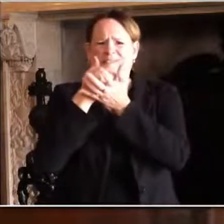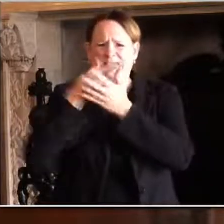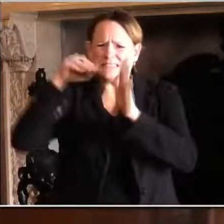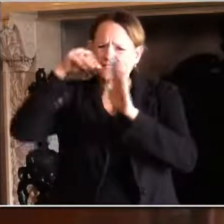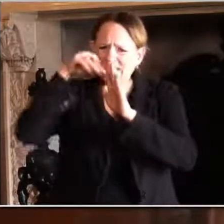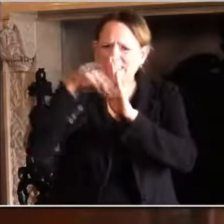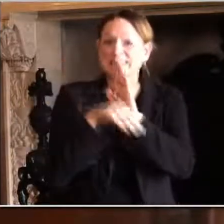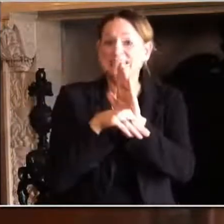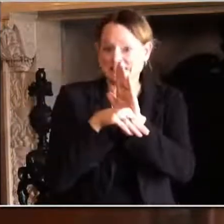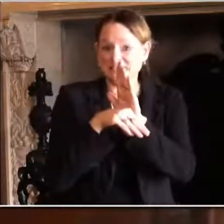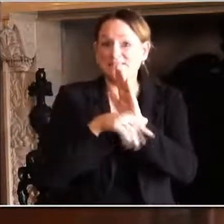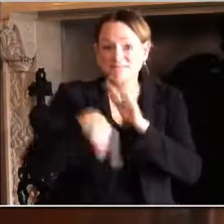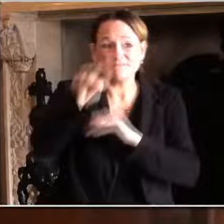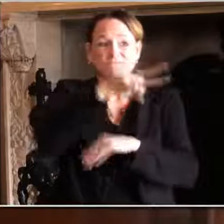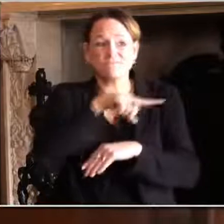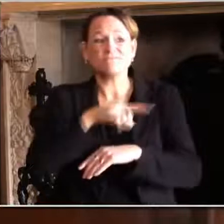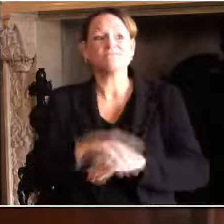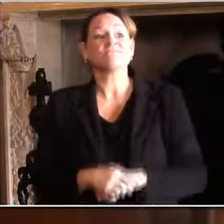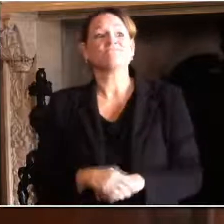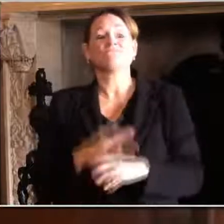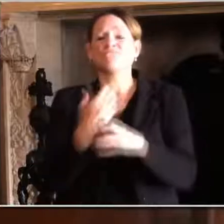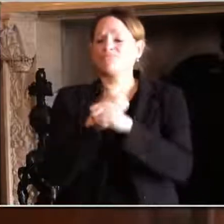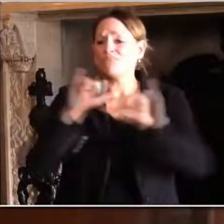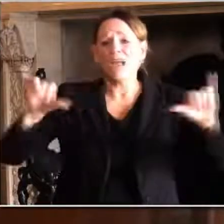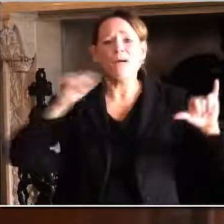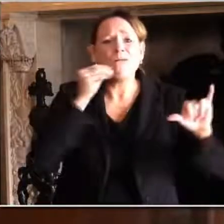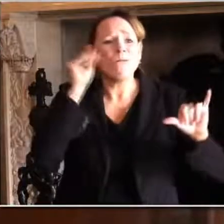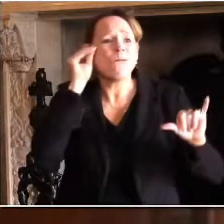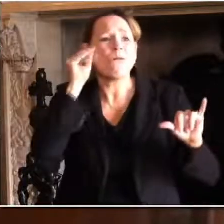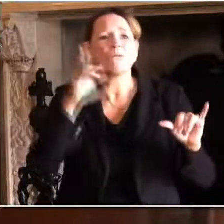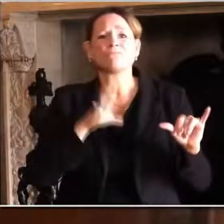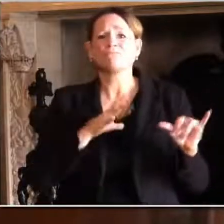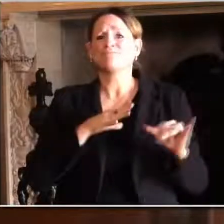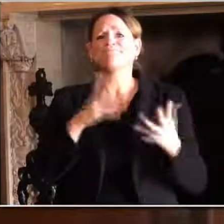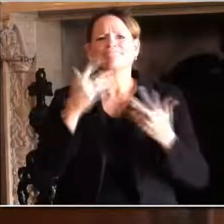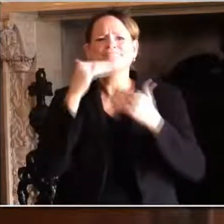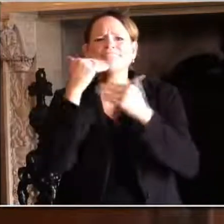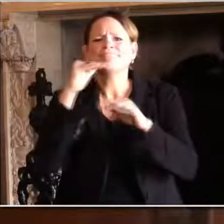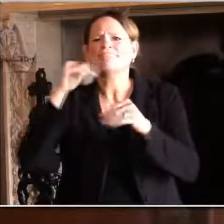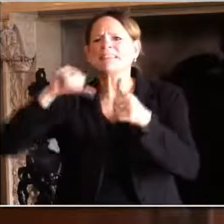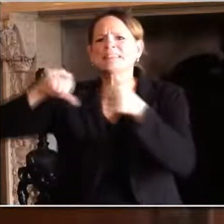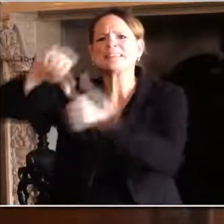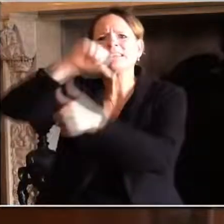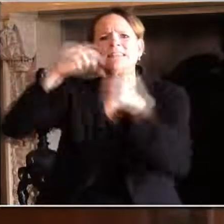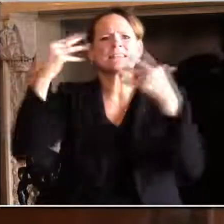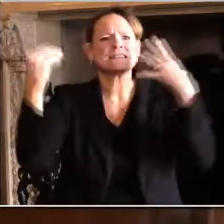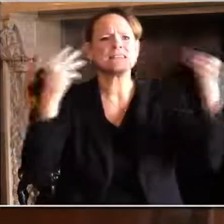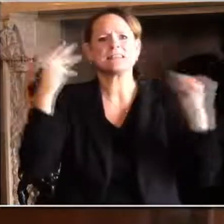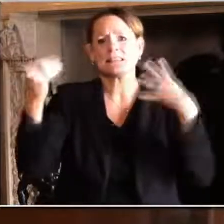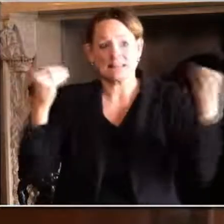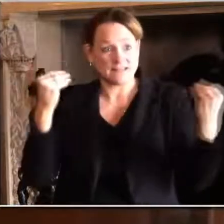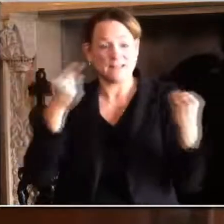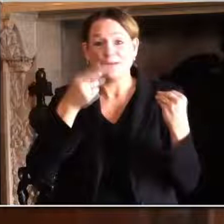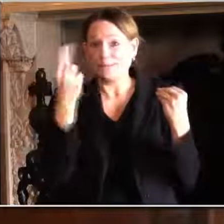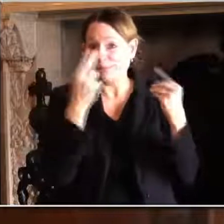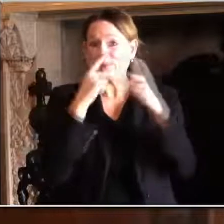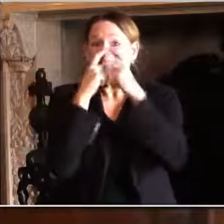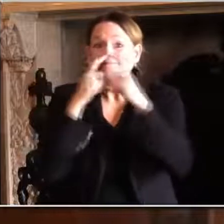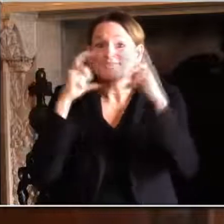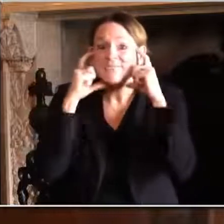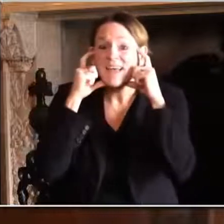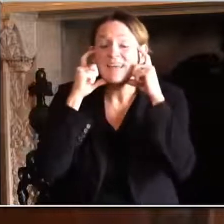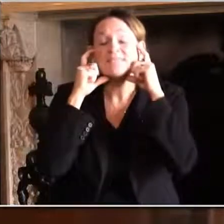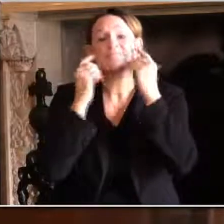safe by staying safer at home, limiting social interaction and travel, and wearing face coverings whenever you go out in